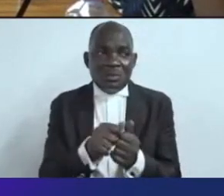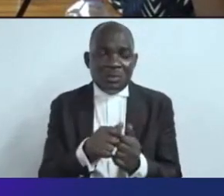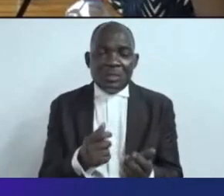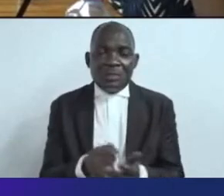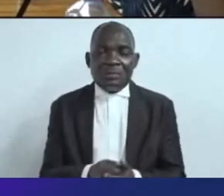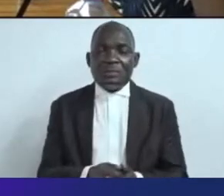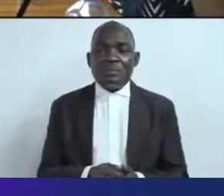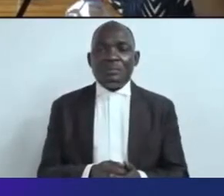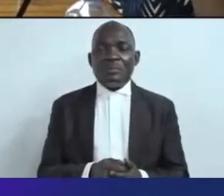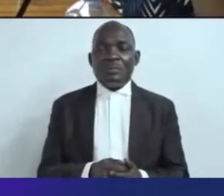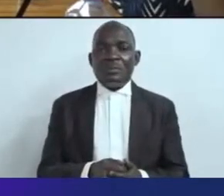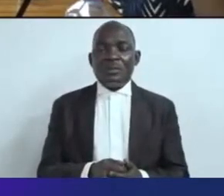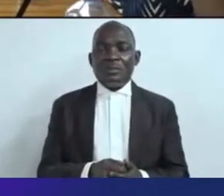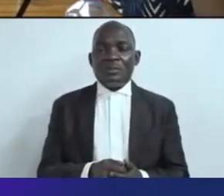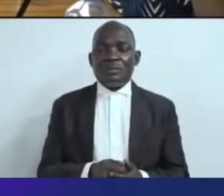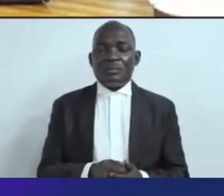the